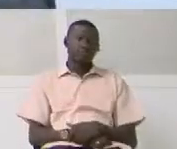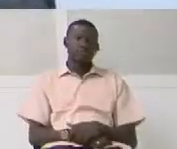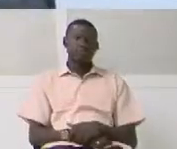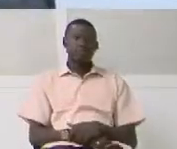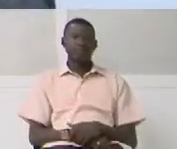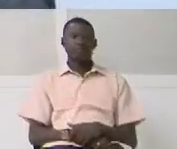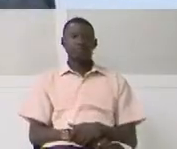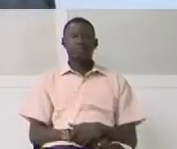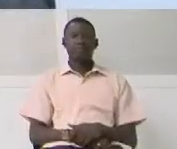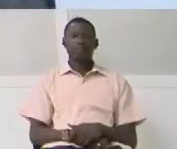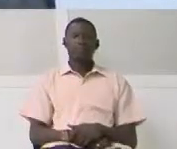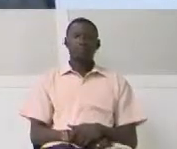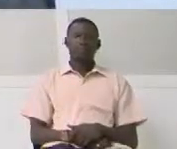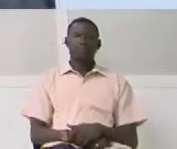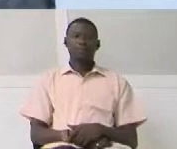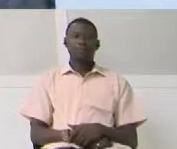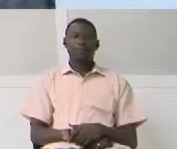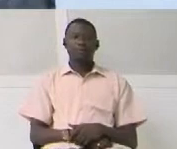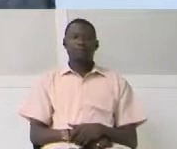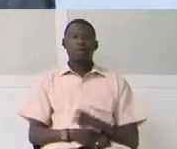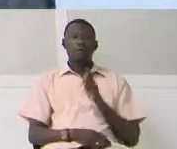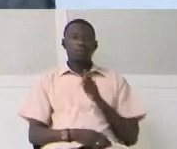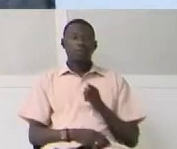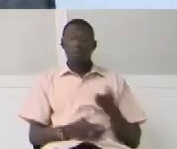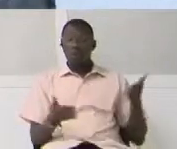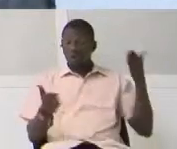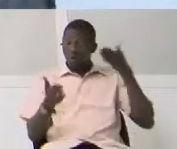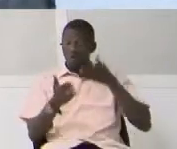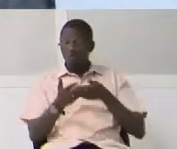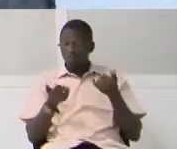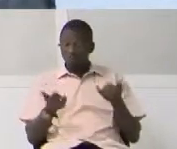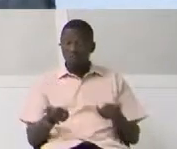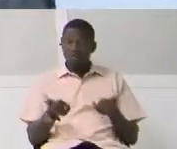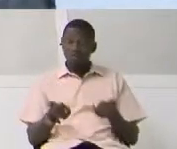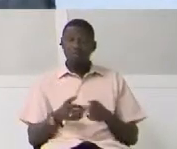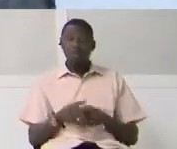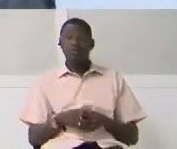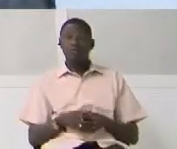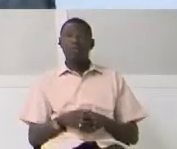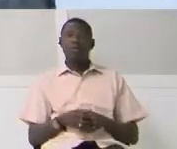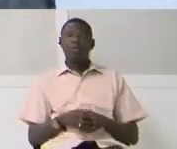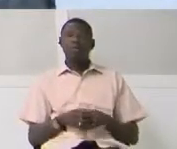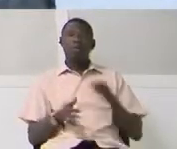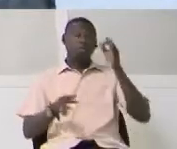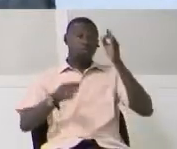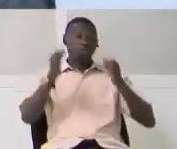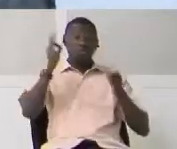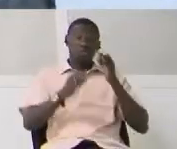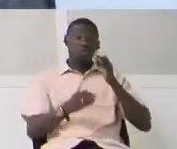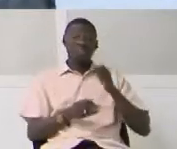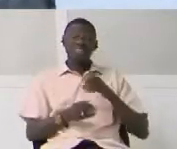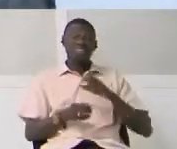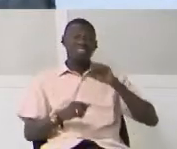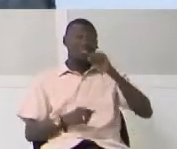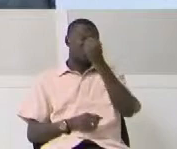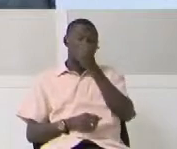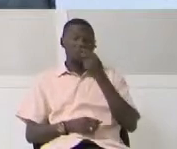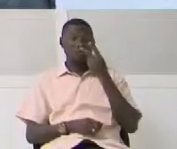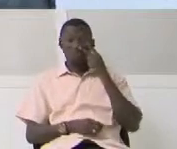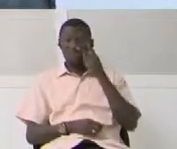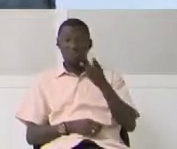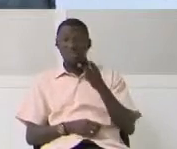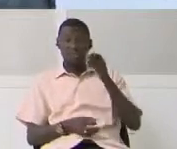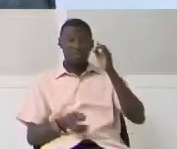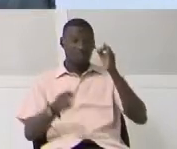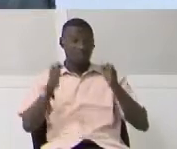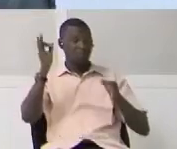system why still but still justice stuff be difficult pour le discorder it is difficult for you to see justice even